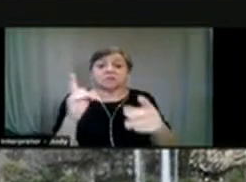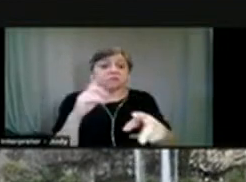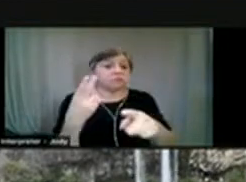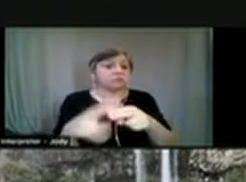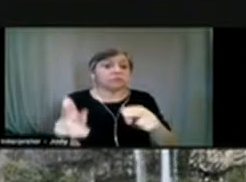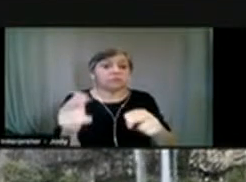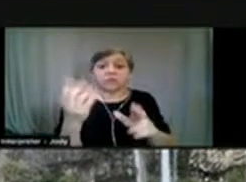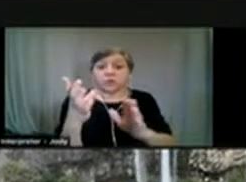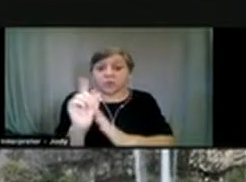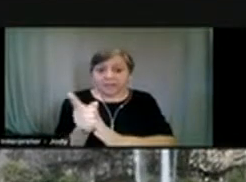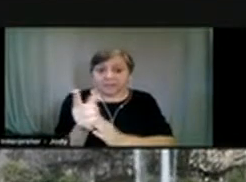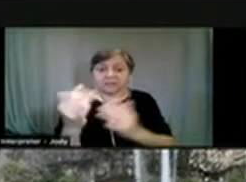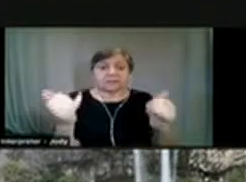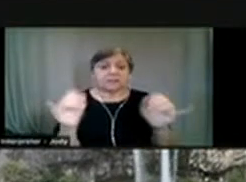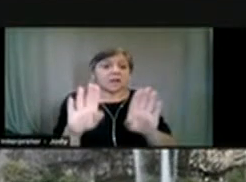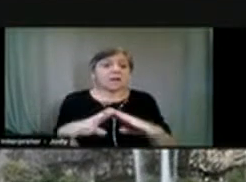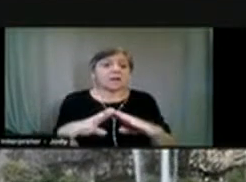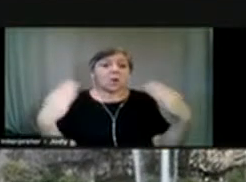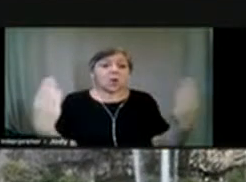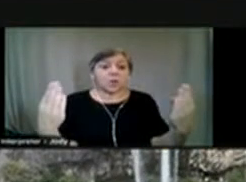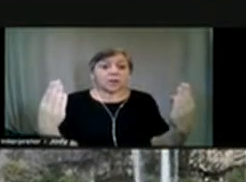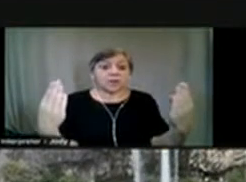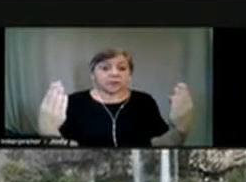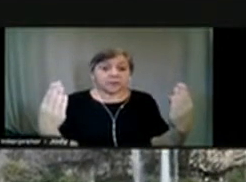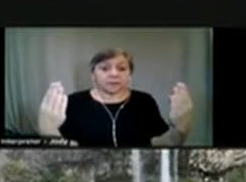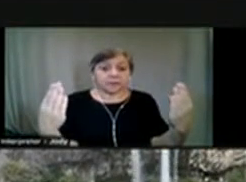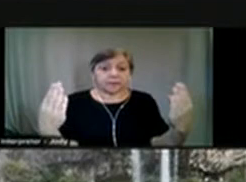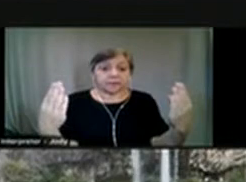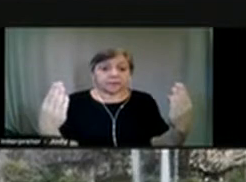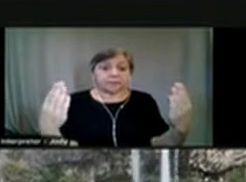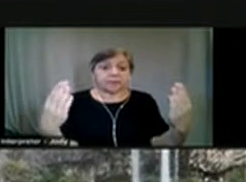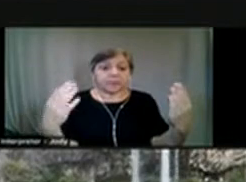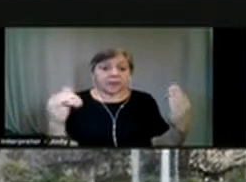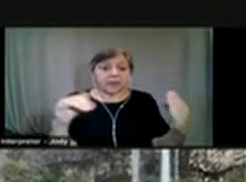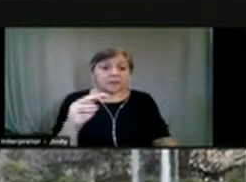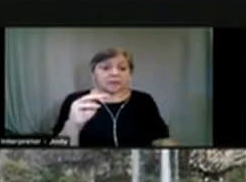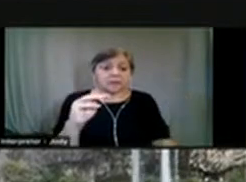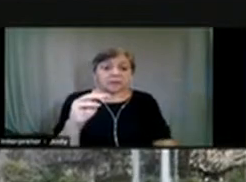open. And as always, Mr. Weldy will help us administer.